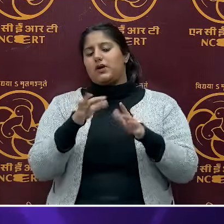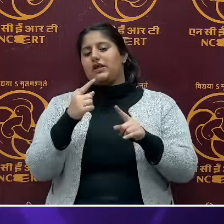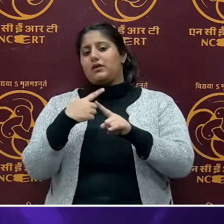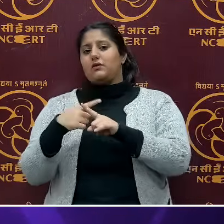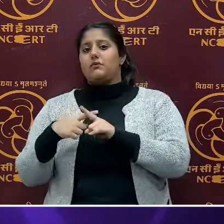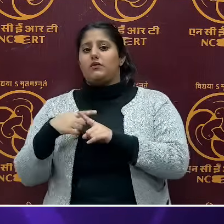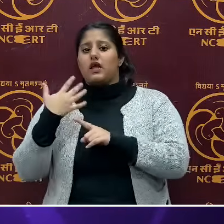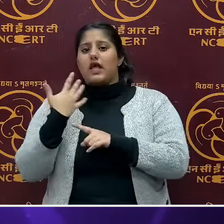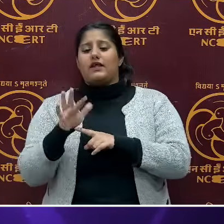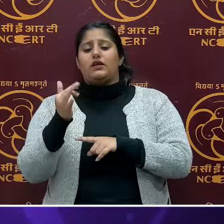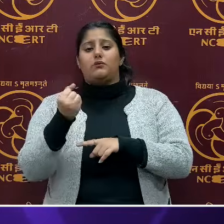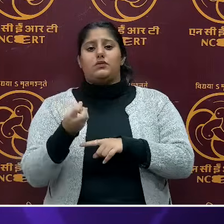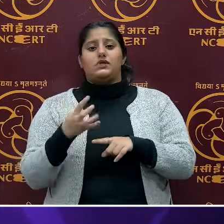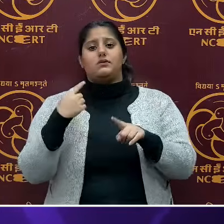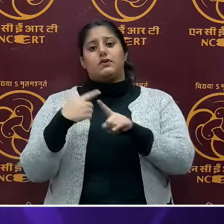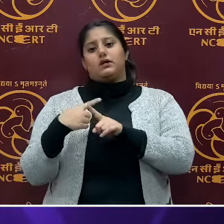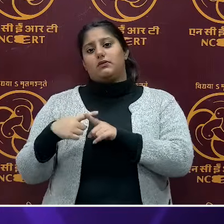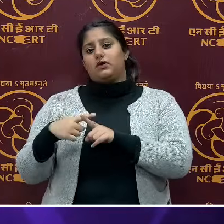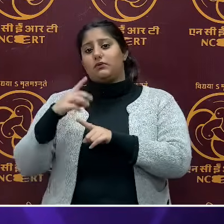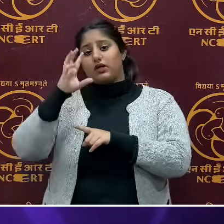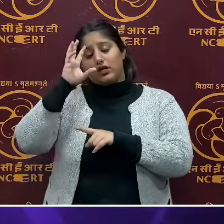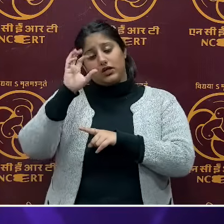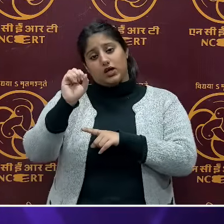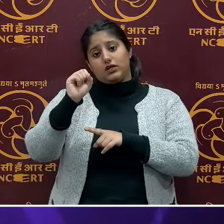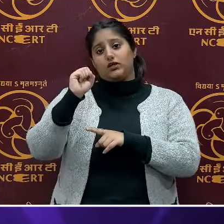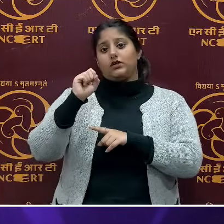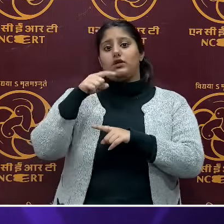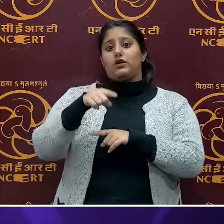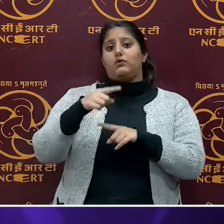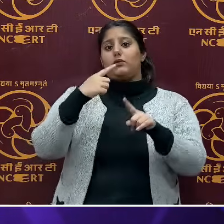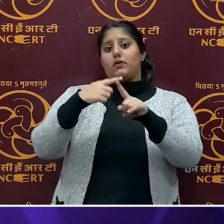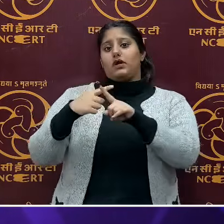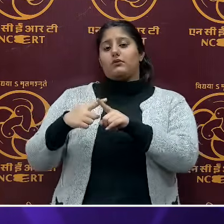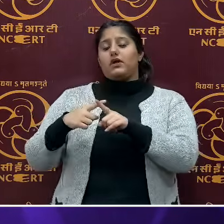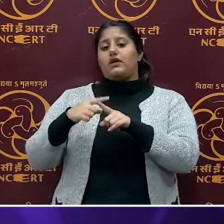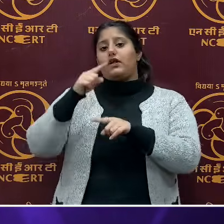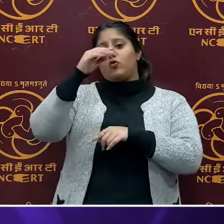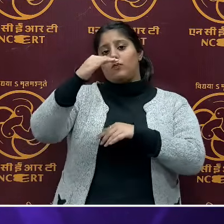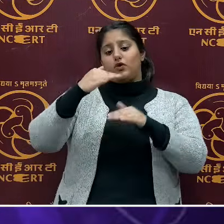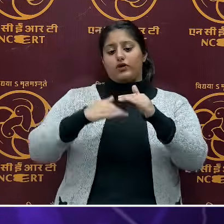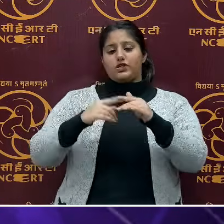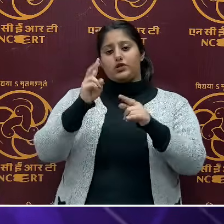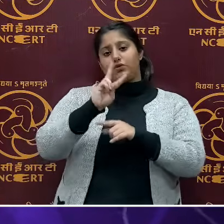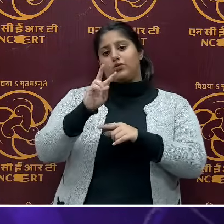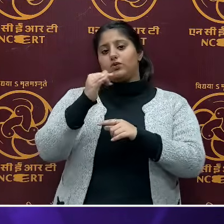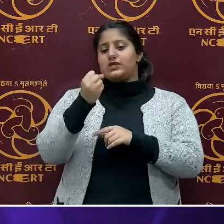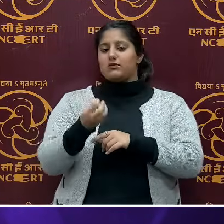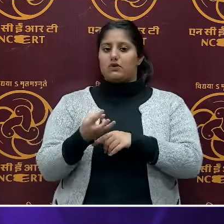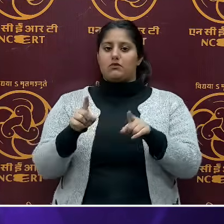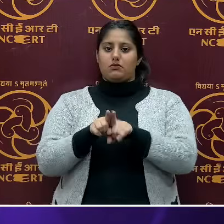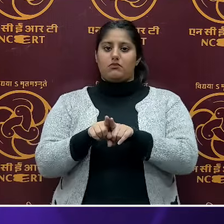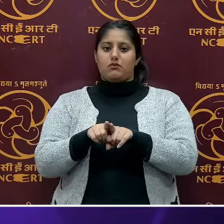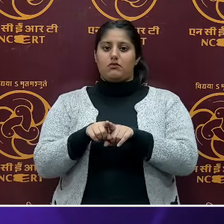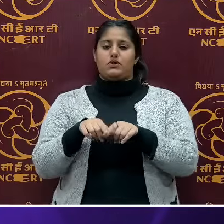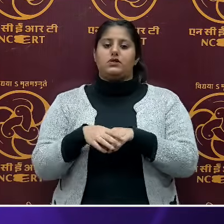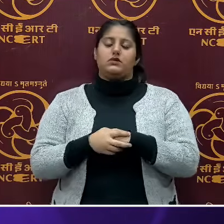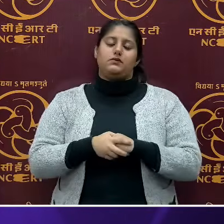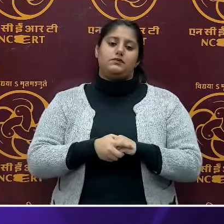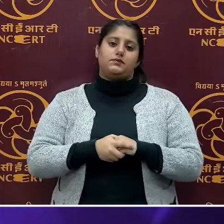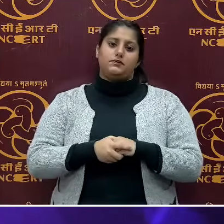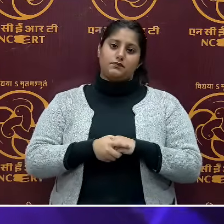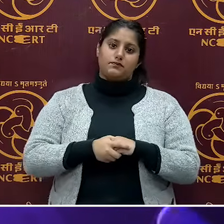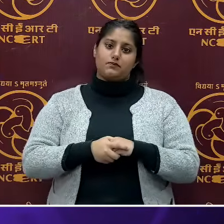number, but remember one thing, you need to multiply numerator and denominator by same number.